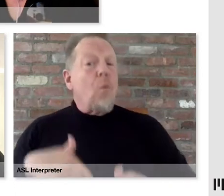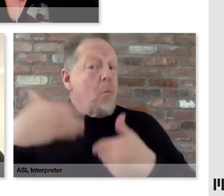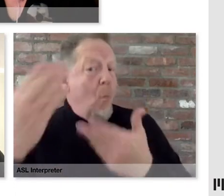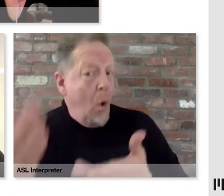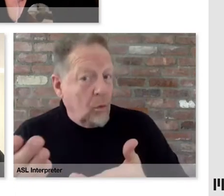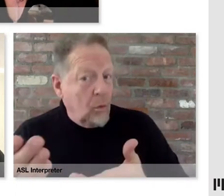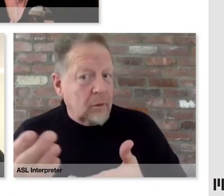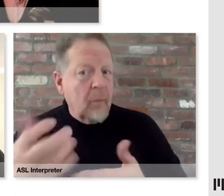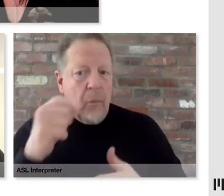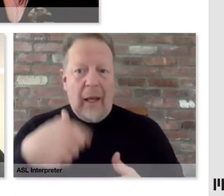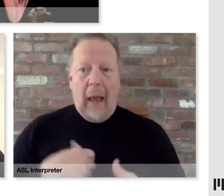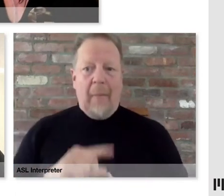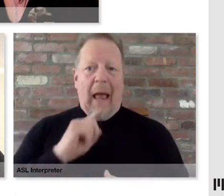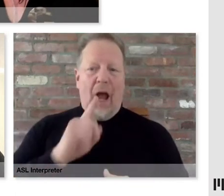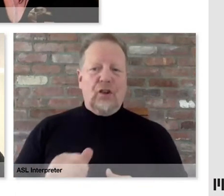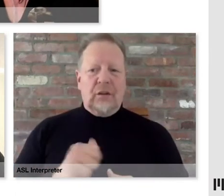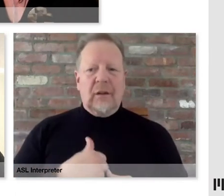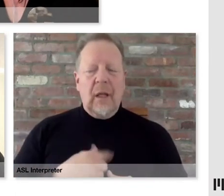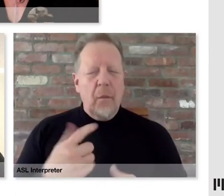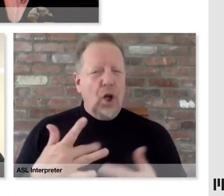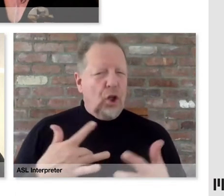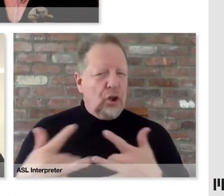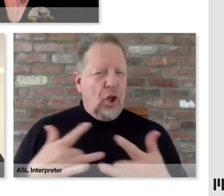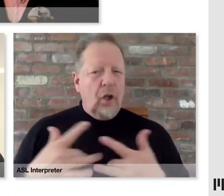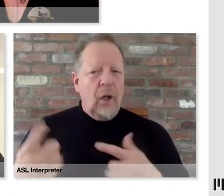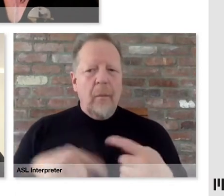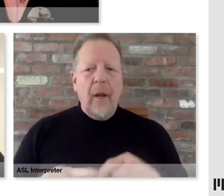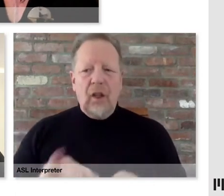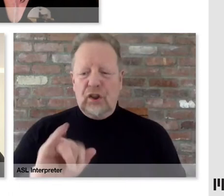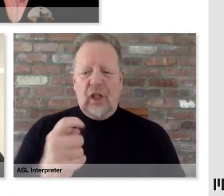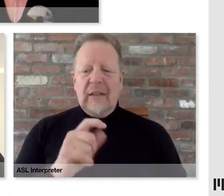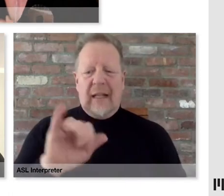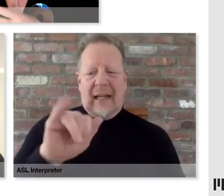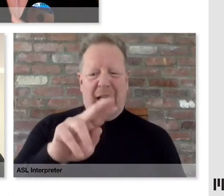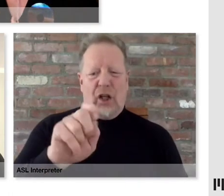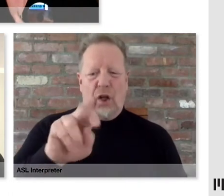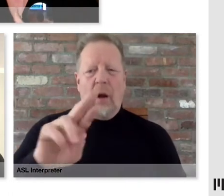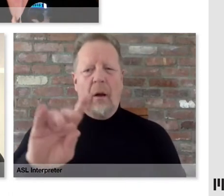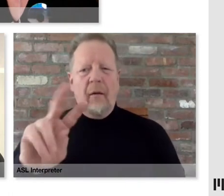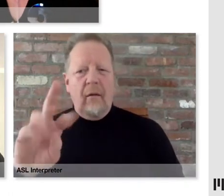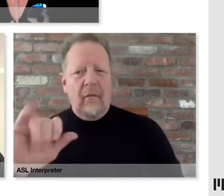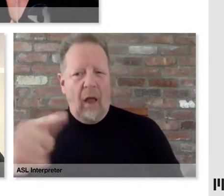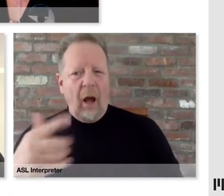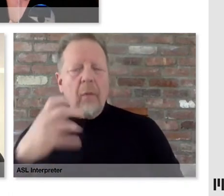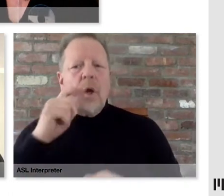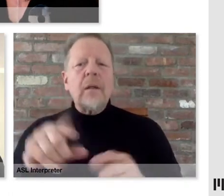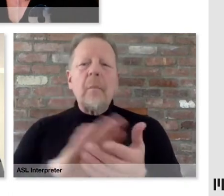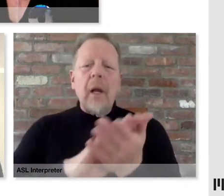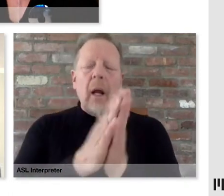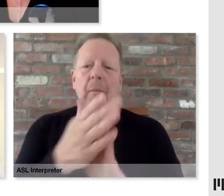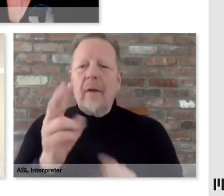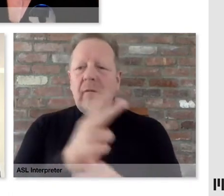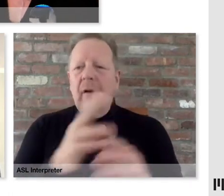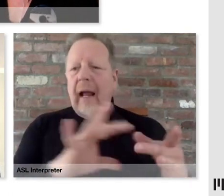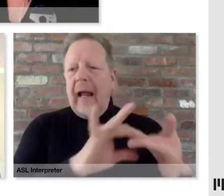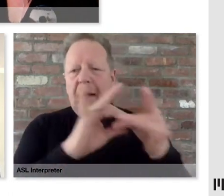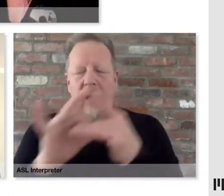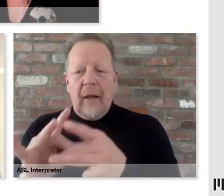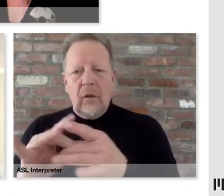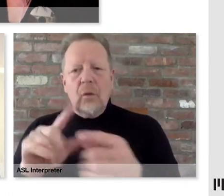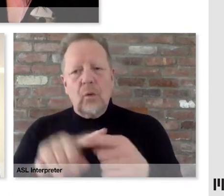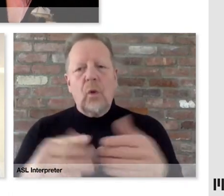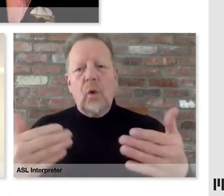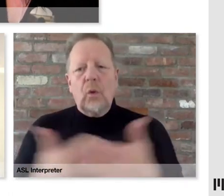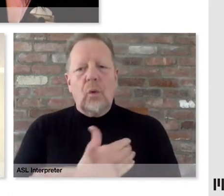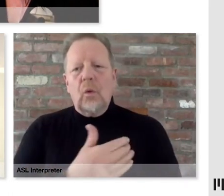because I'm actually quite worried about just an interglot, because to me it becomes very closely connected immediately to a newspeak